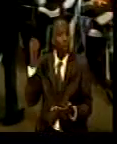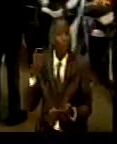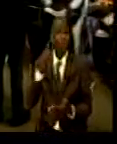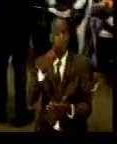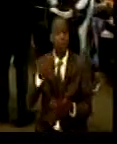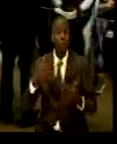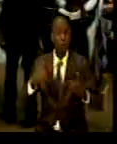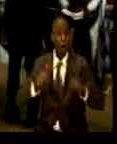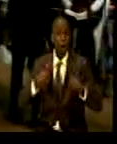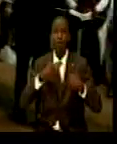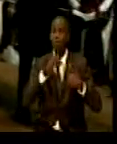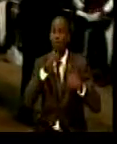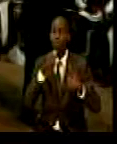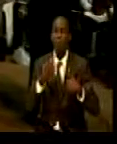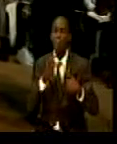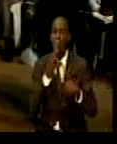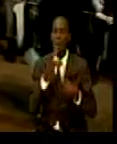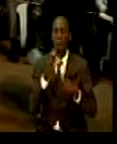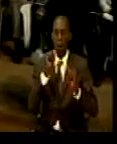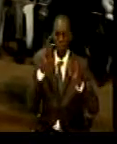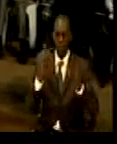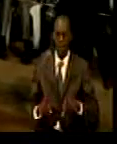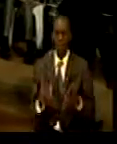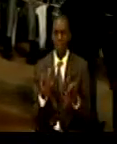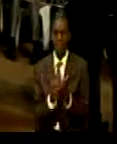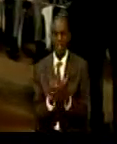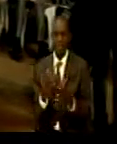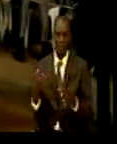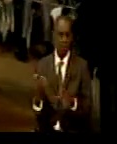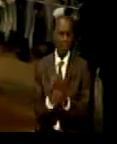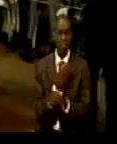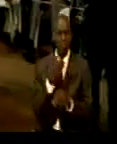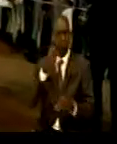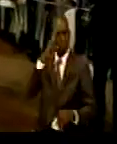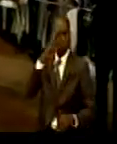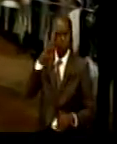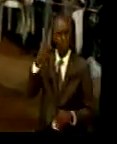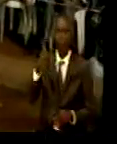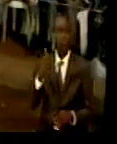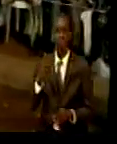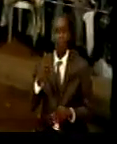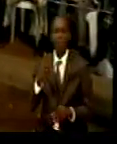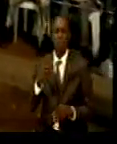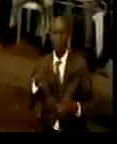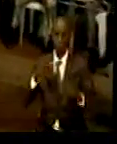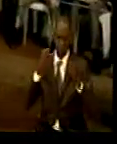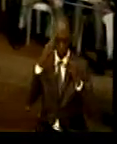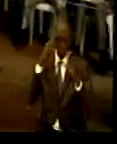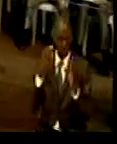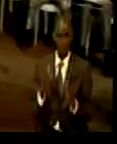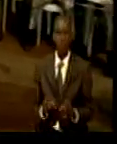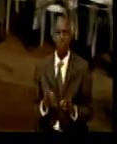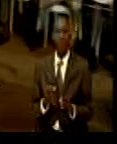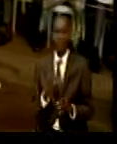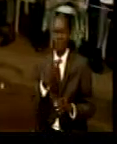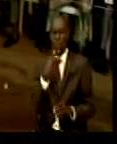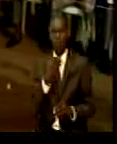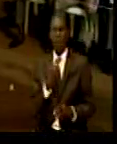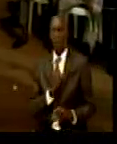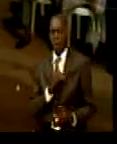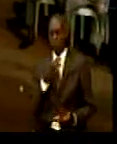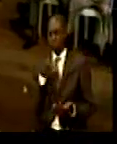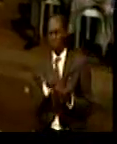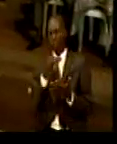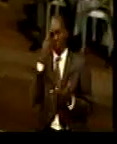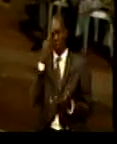has backbone, a person that has diligence, a person that says, I stand for this, and that's what